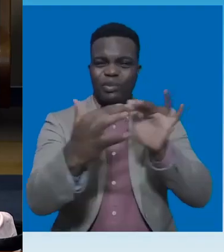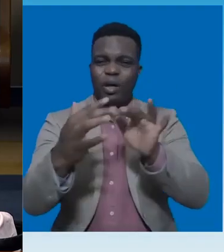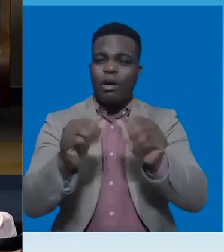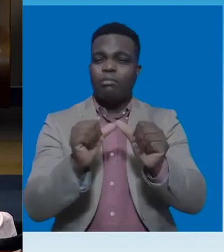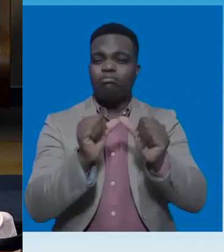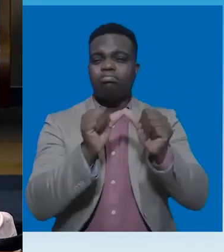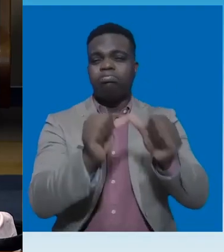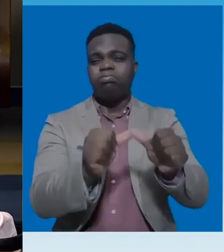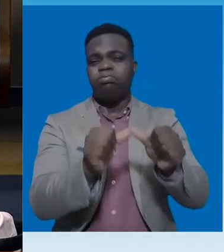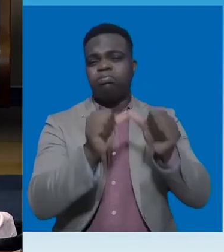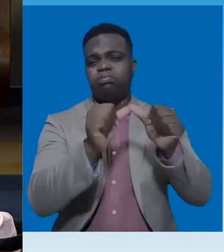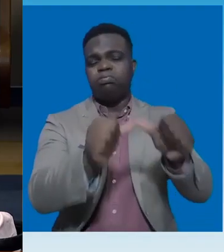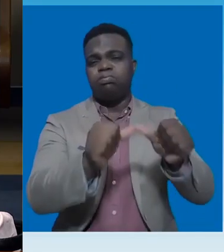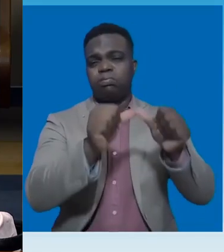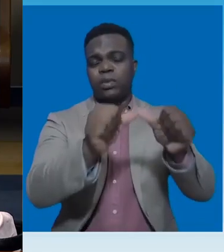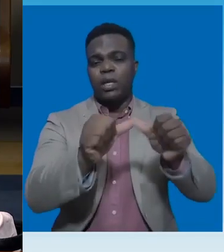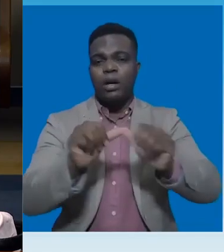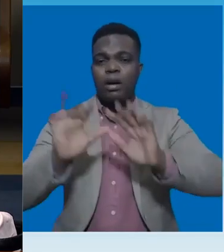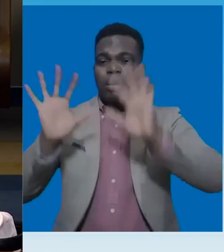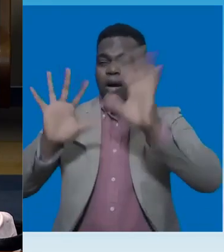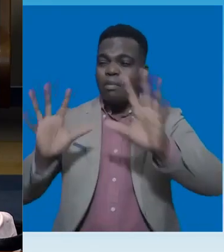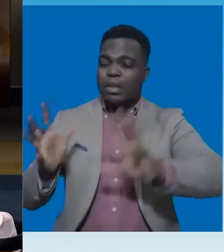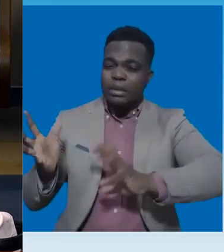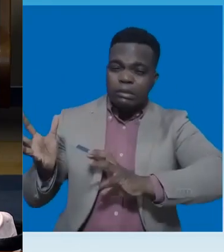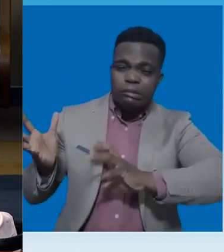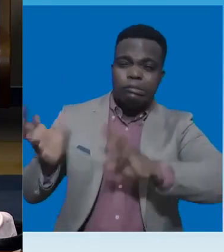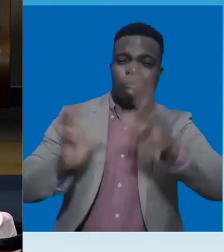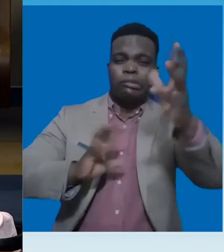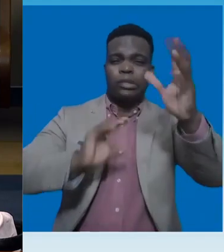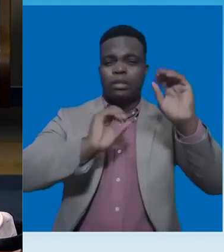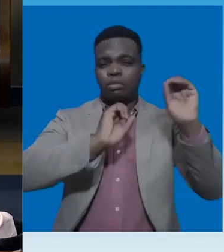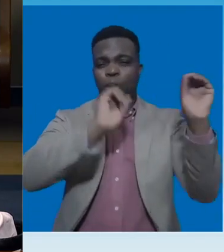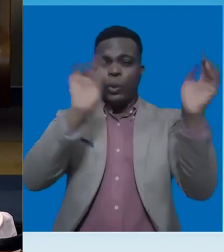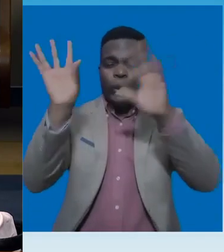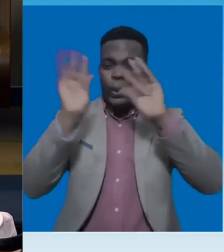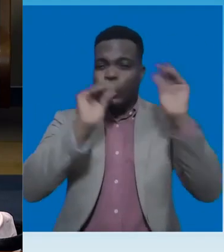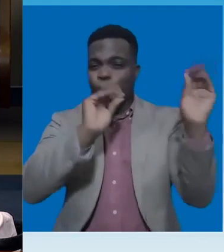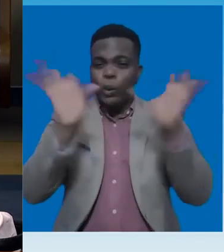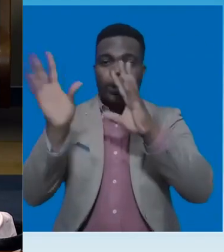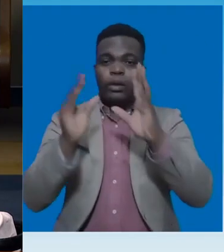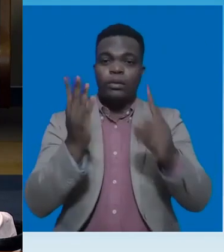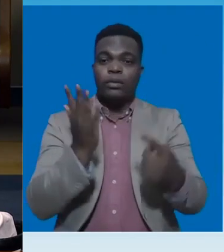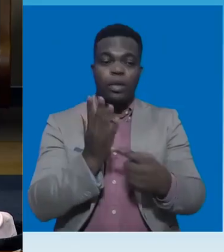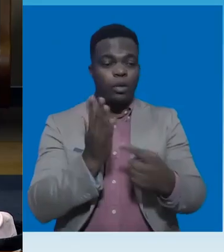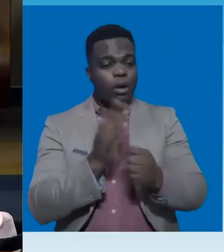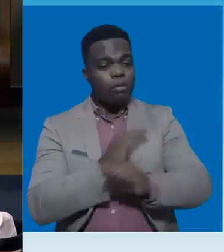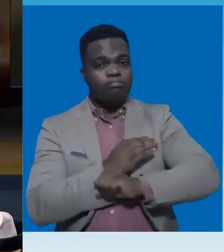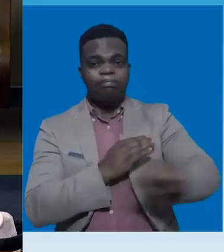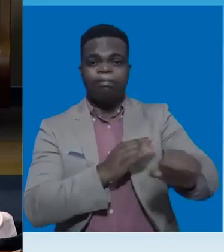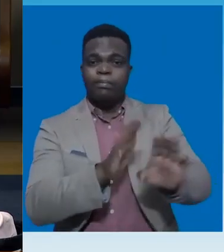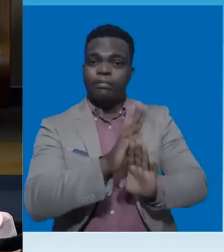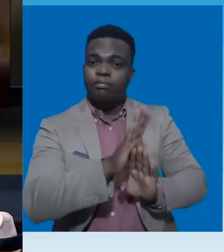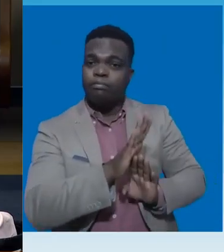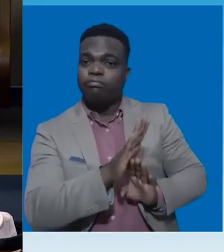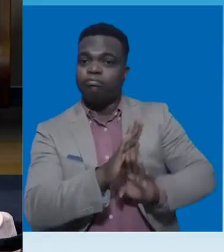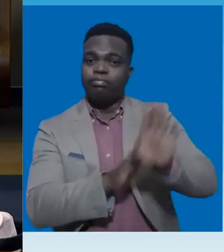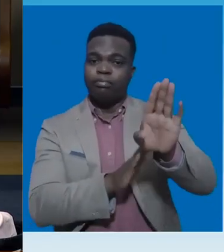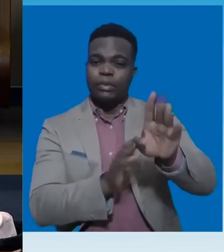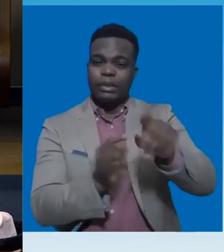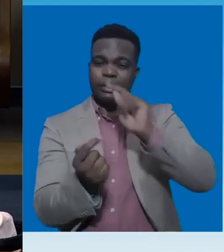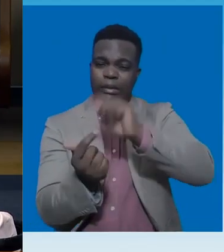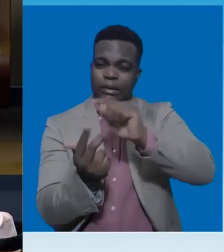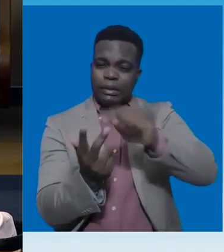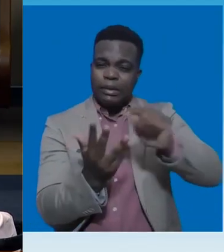changes, all of which have distinguished and often amplified impacts on persons with